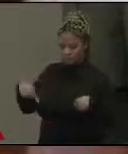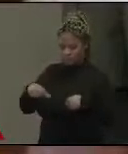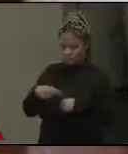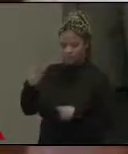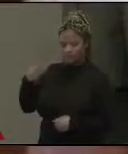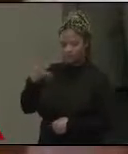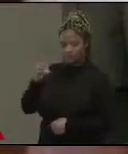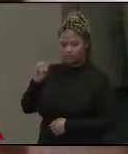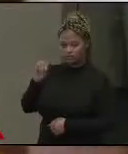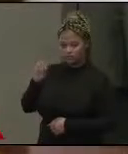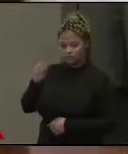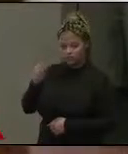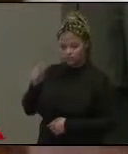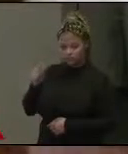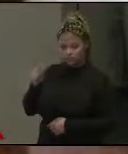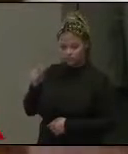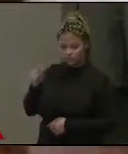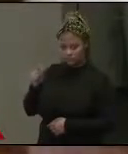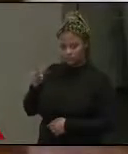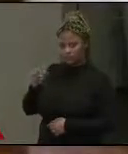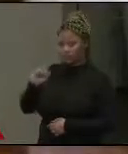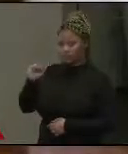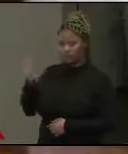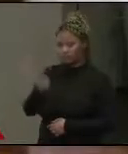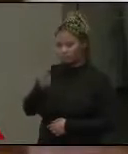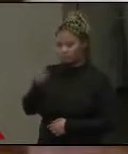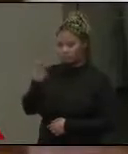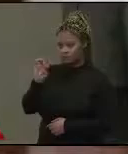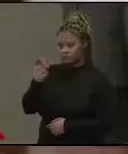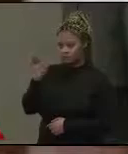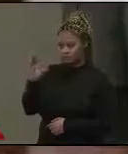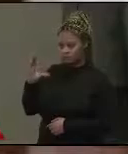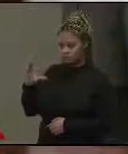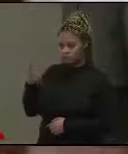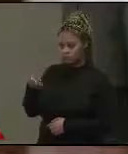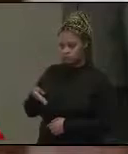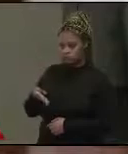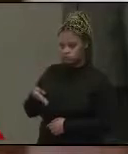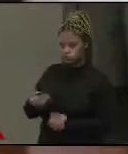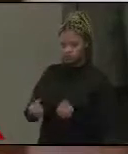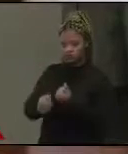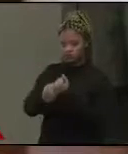kwakunye ne-MEC zonke ezilapha today to support.